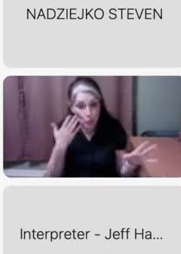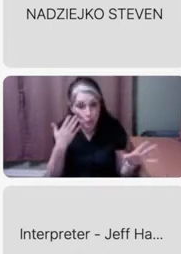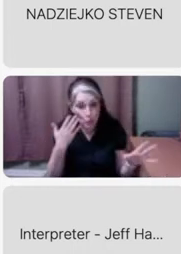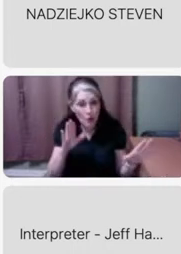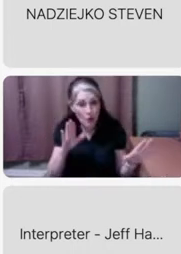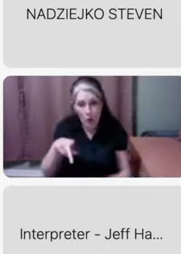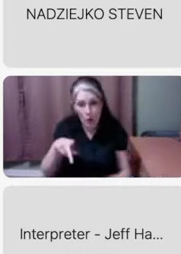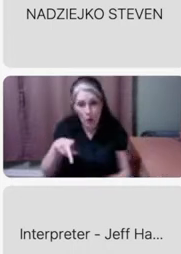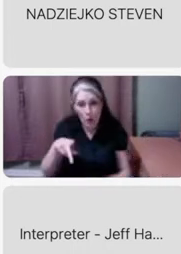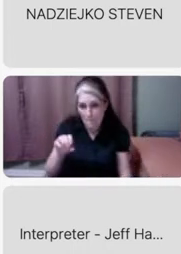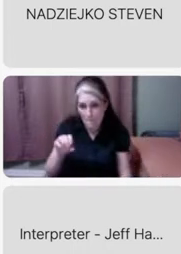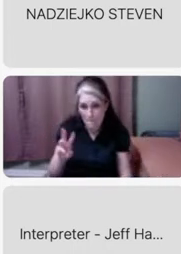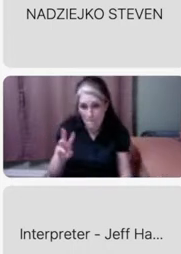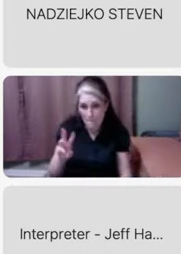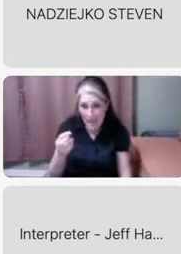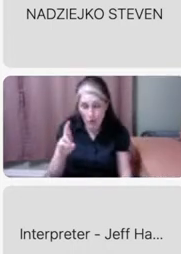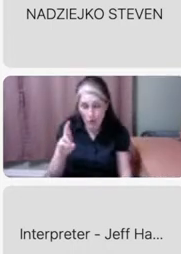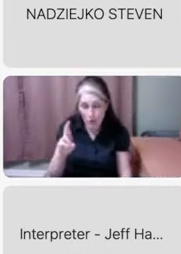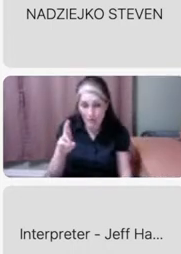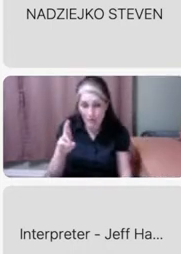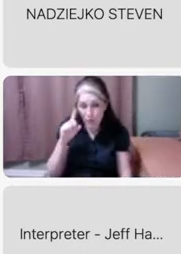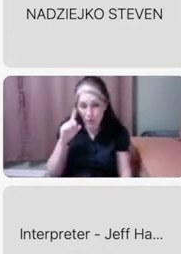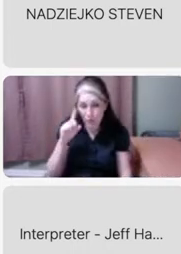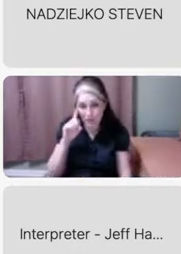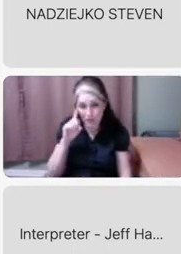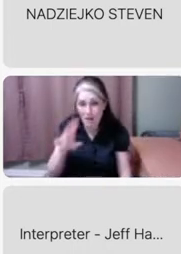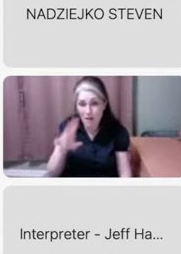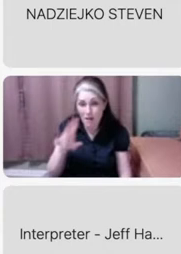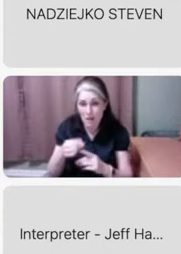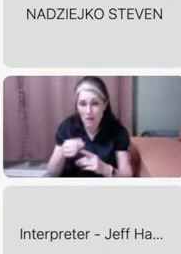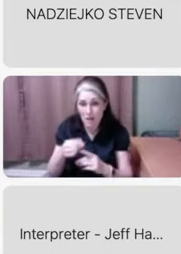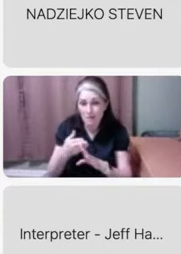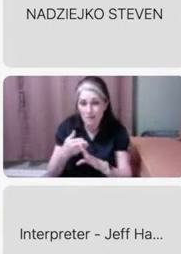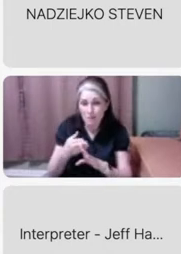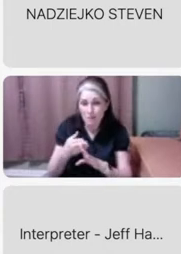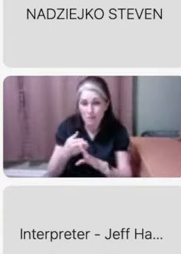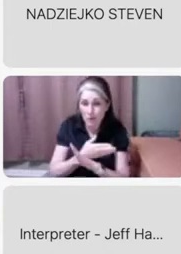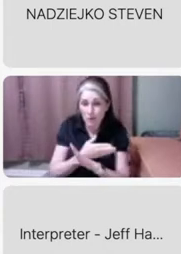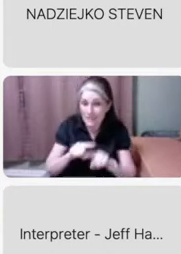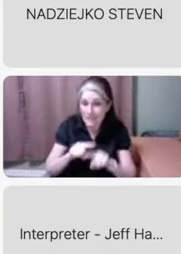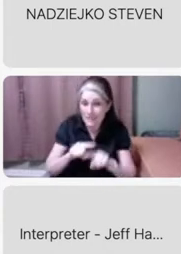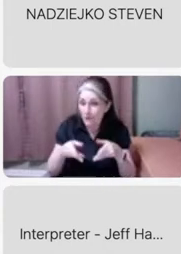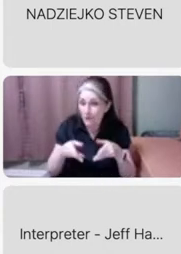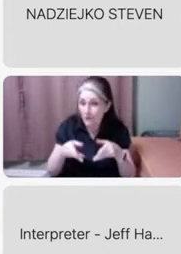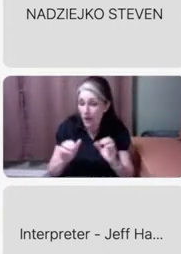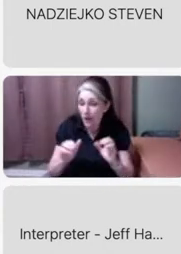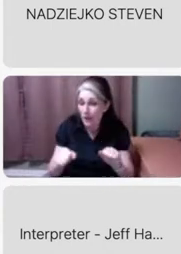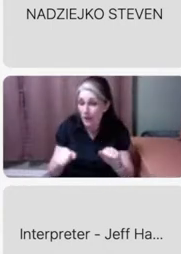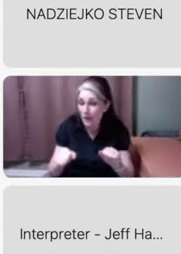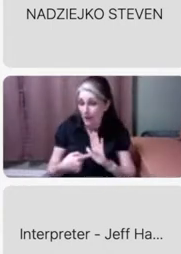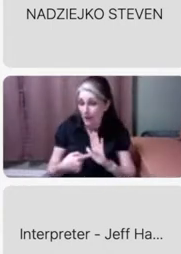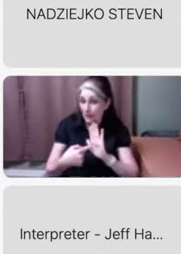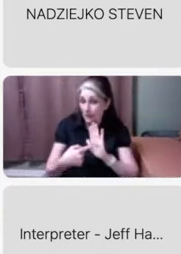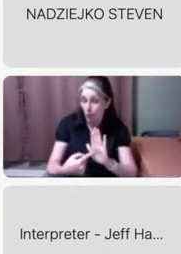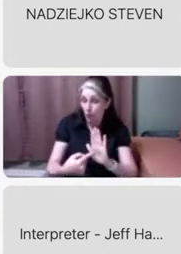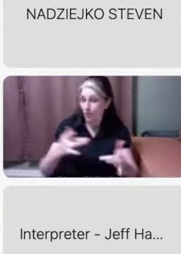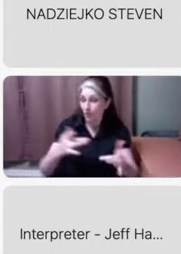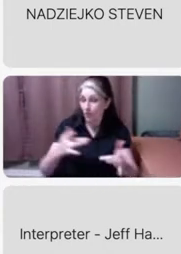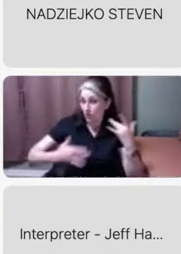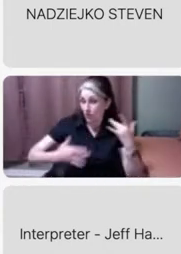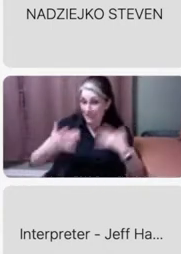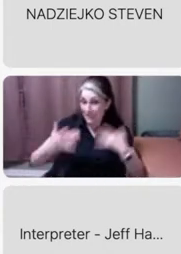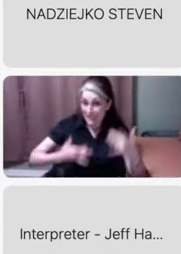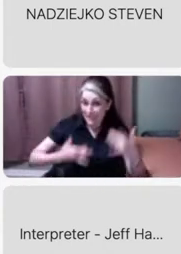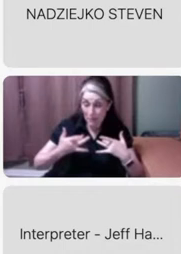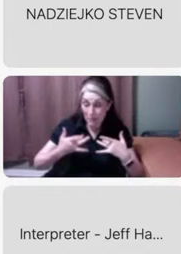so we had brought up if there was another way they could express their excitement like confetti or